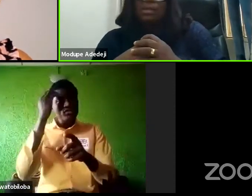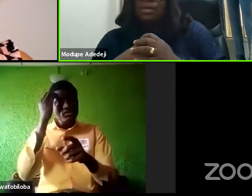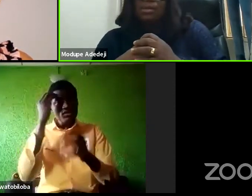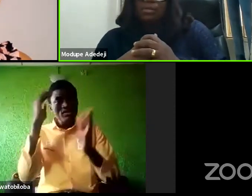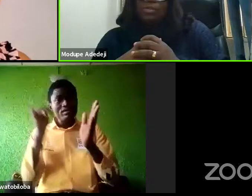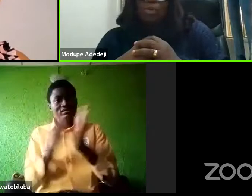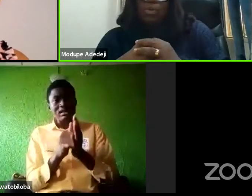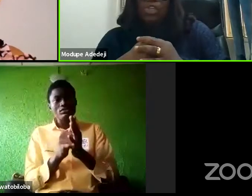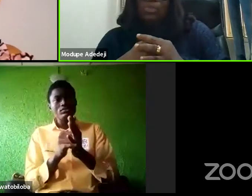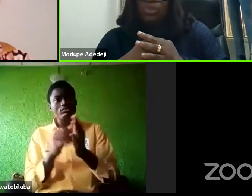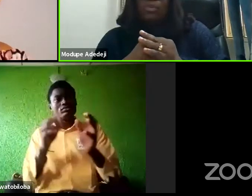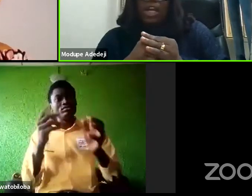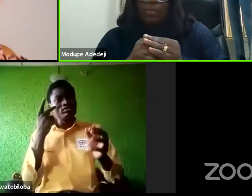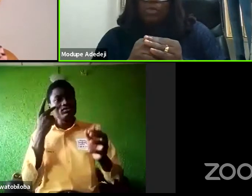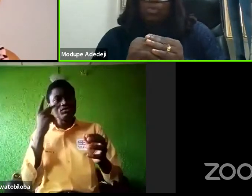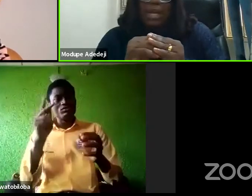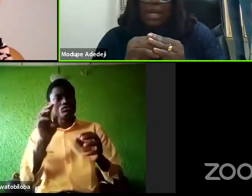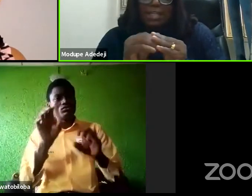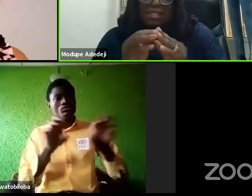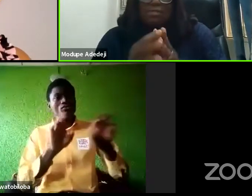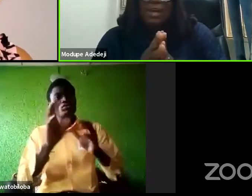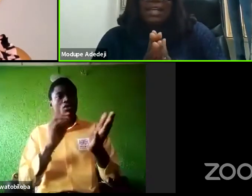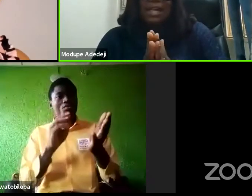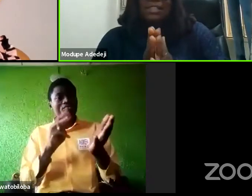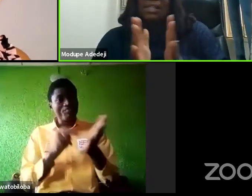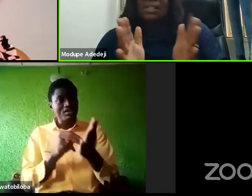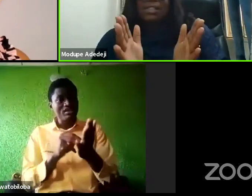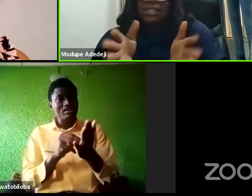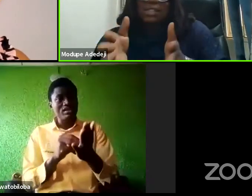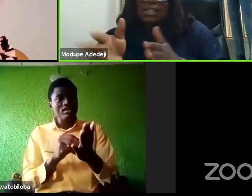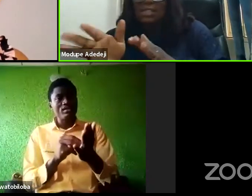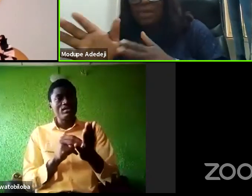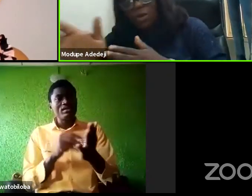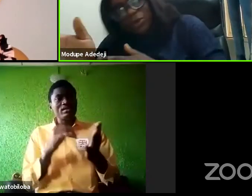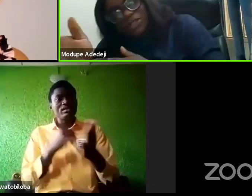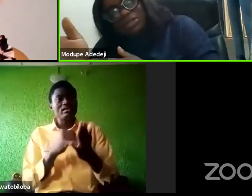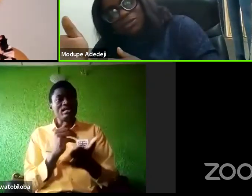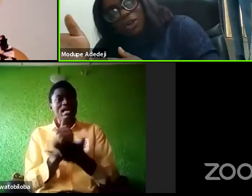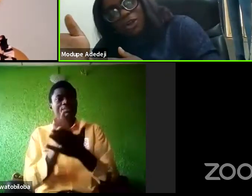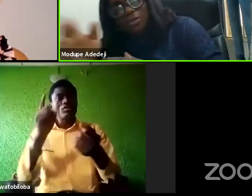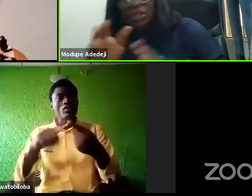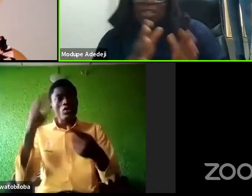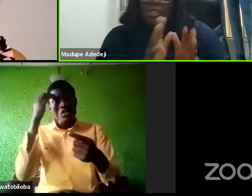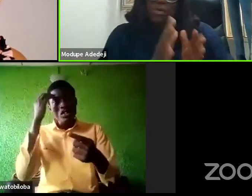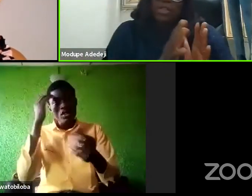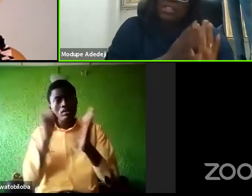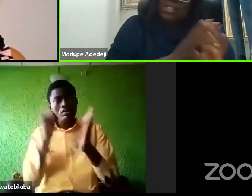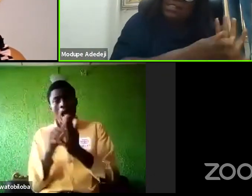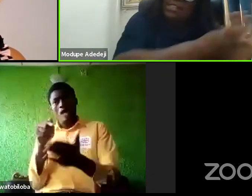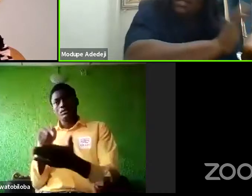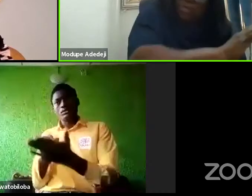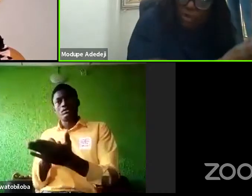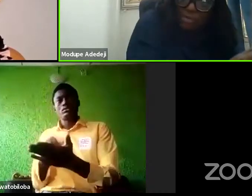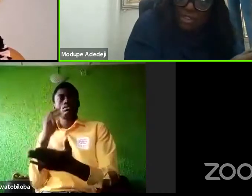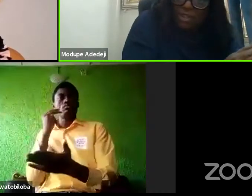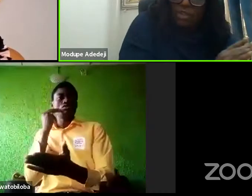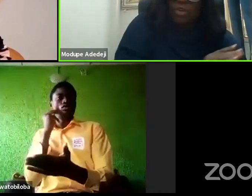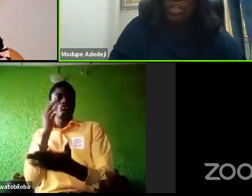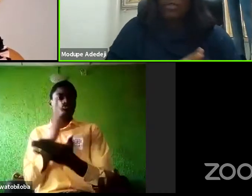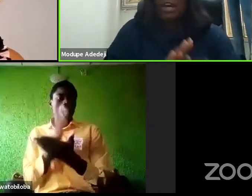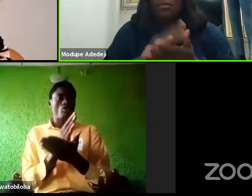checkups. So it will even help you to identify that this is menopause symptom, this one is this